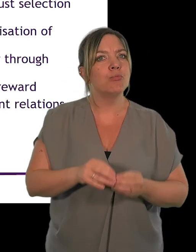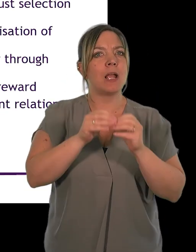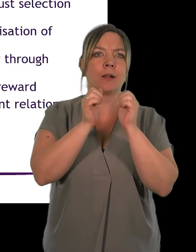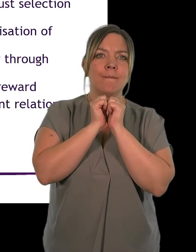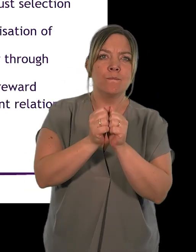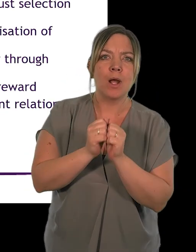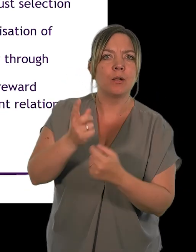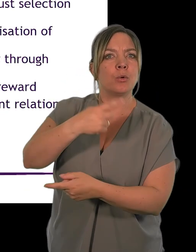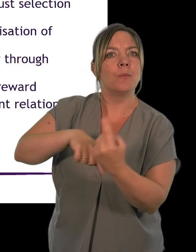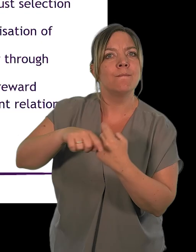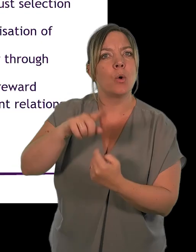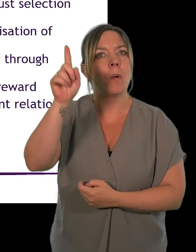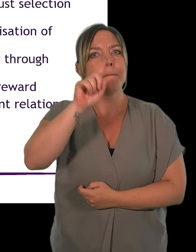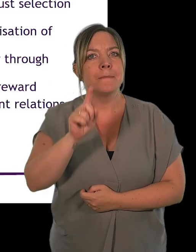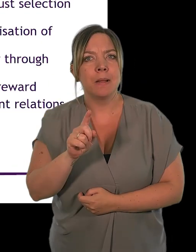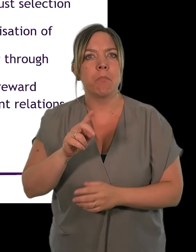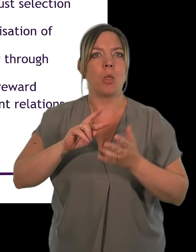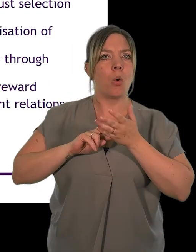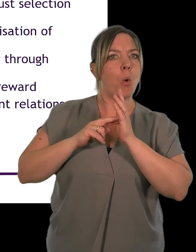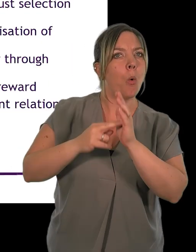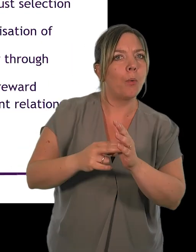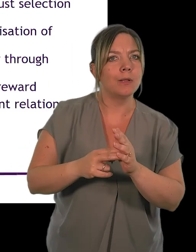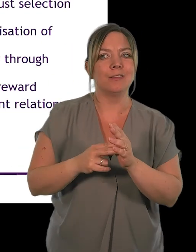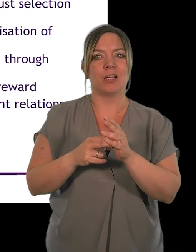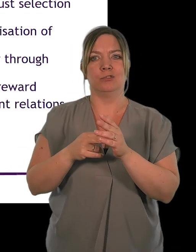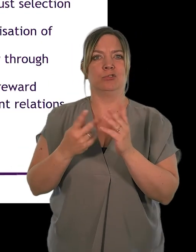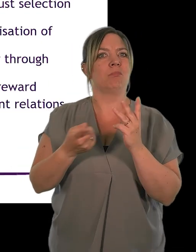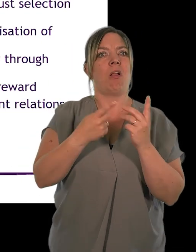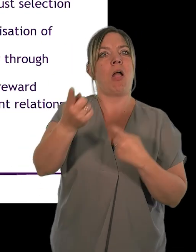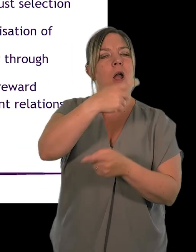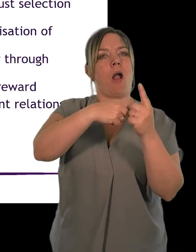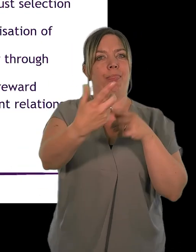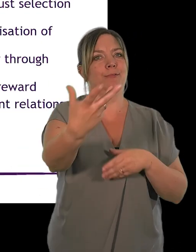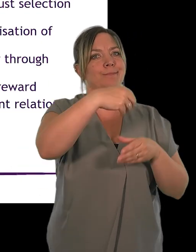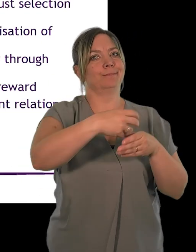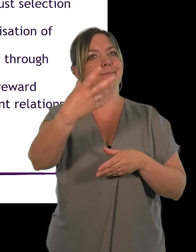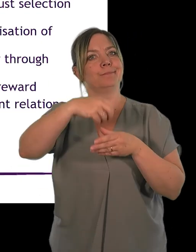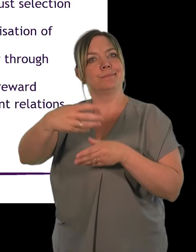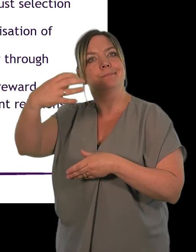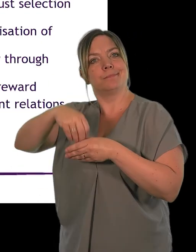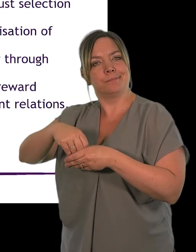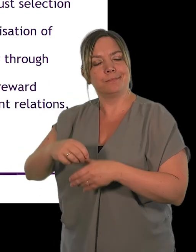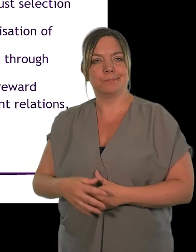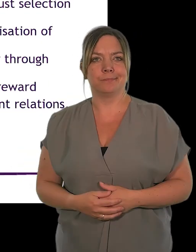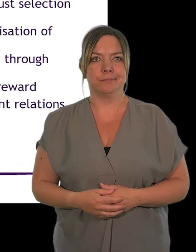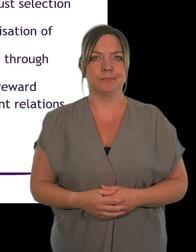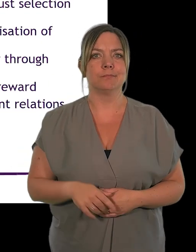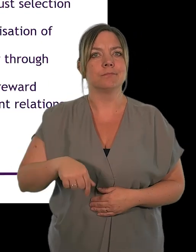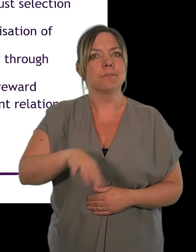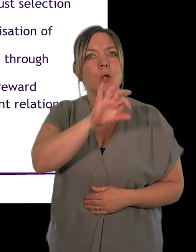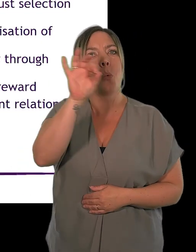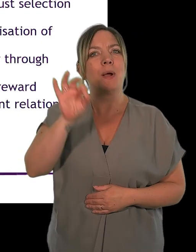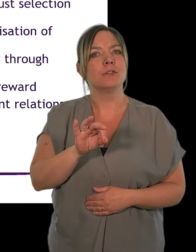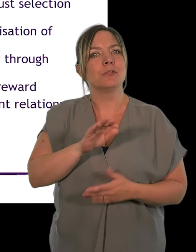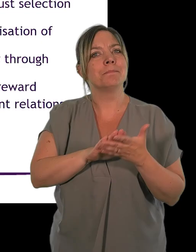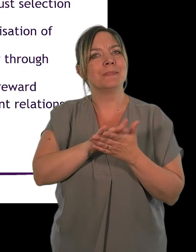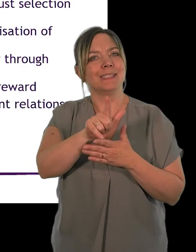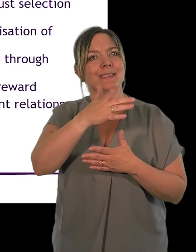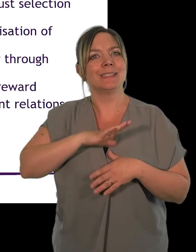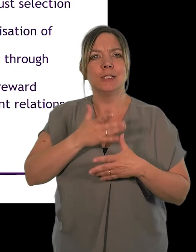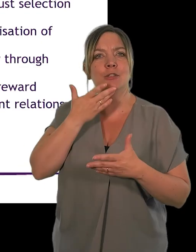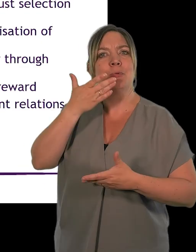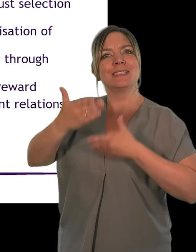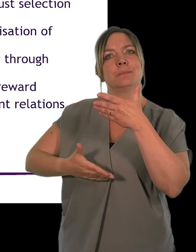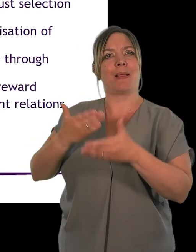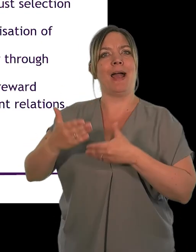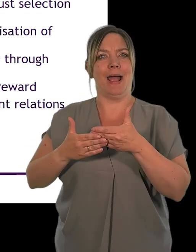people, their organisation, and their wider stakeholders. So for this question, you need to explain